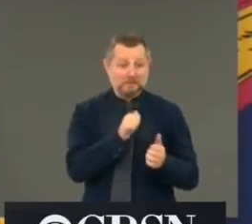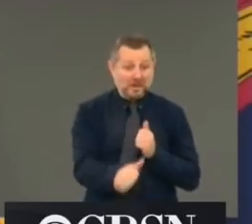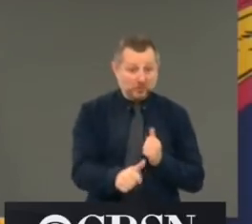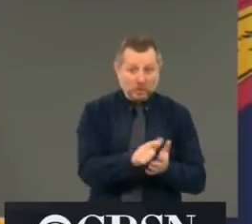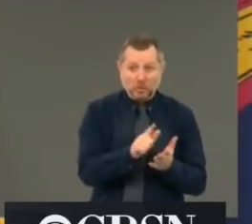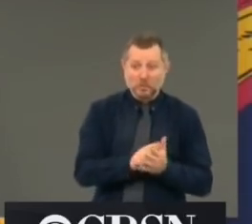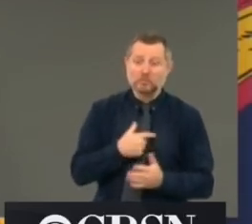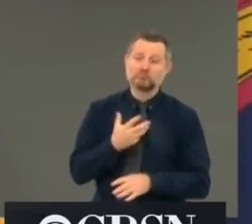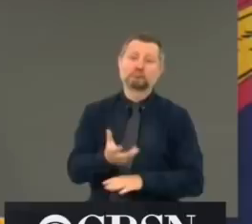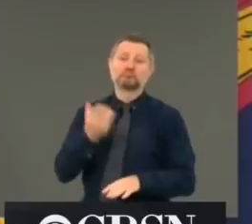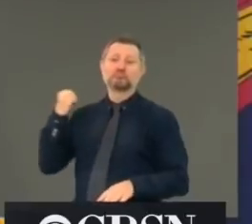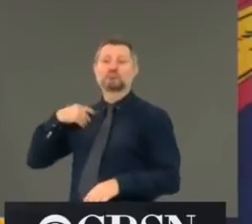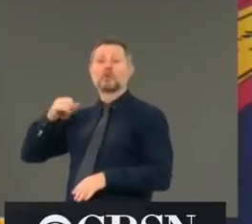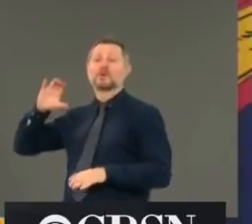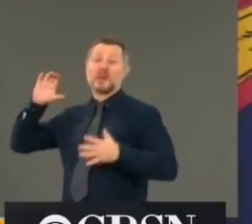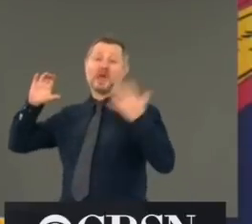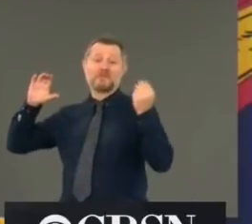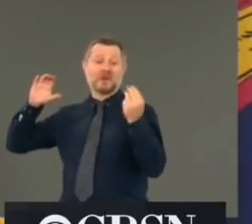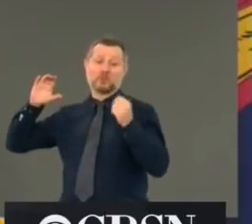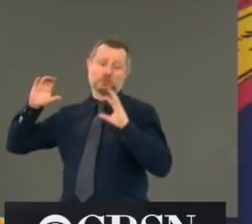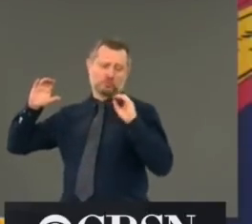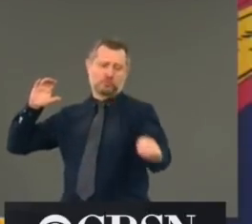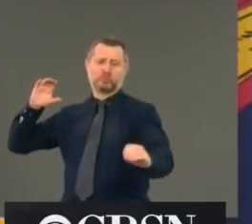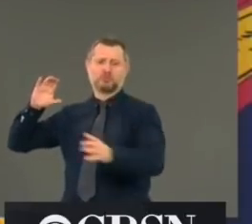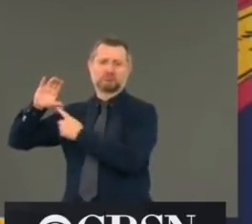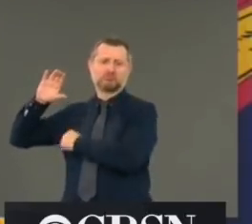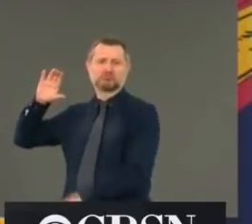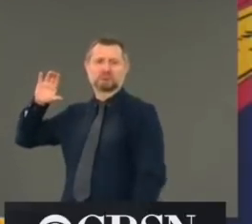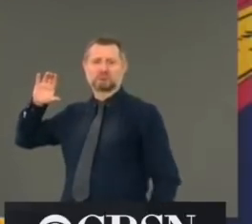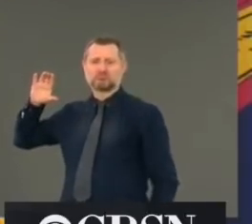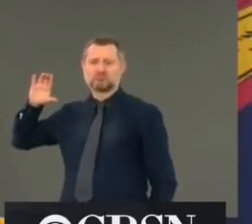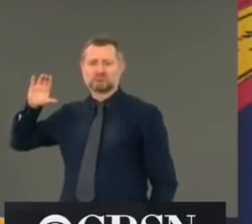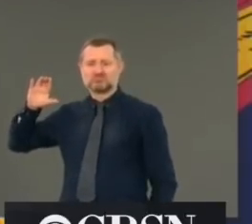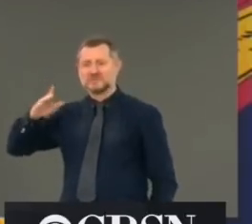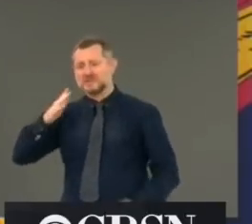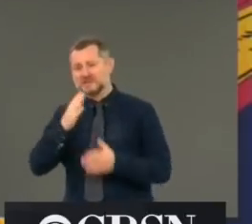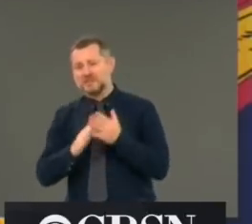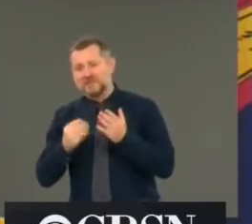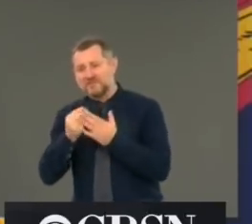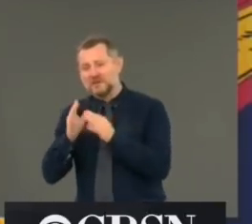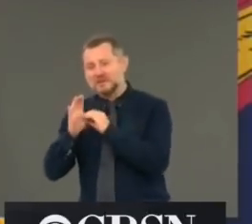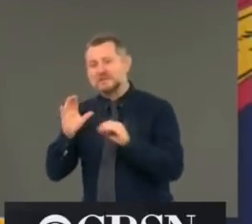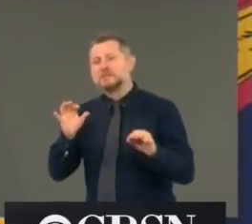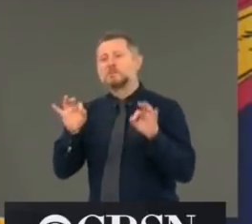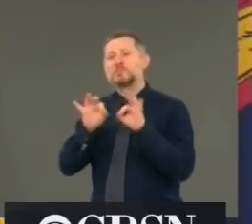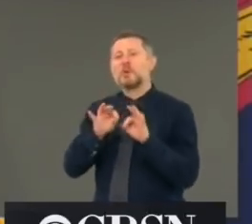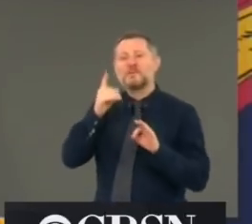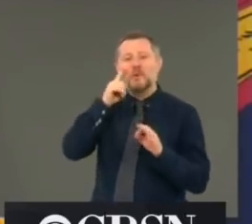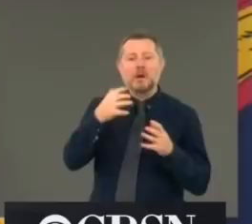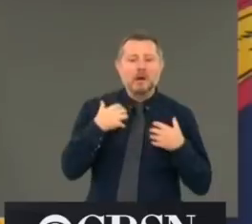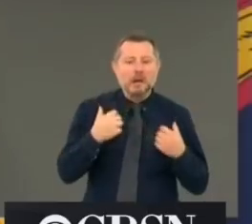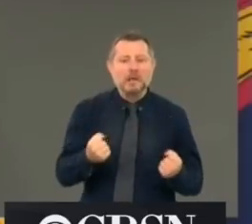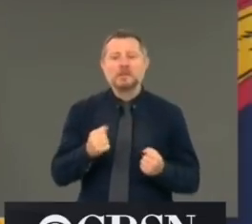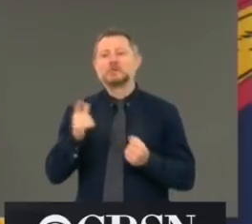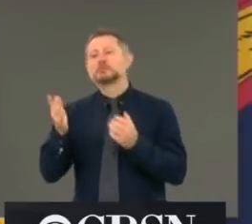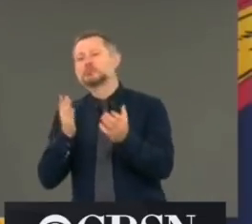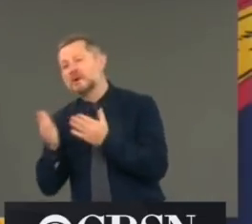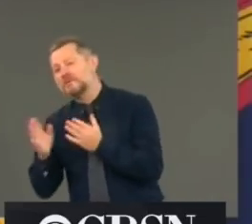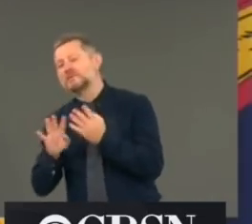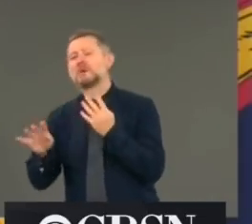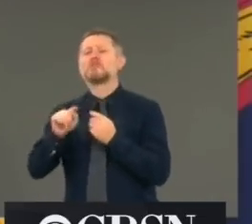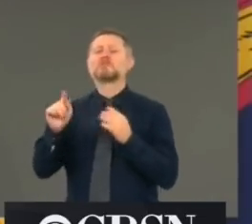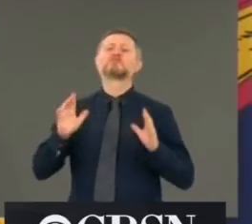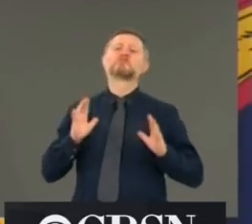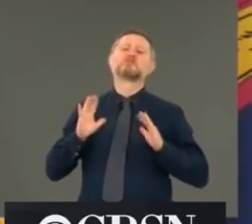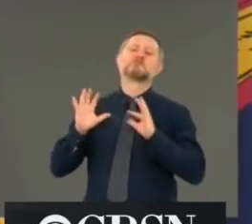amount of funding. There are some funds that are vital for health and human services that we would